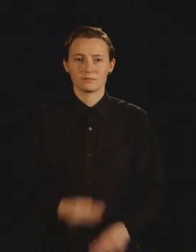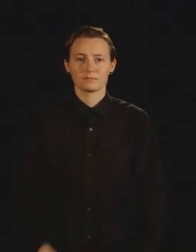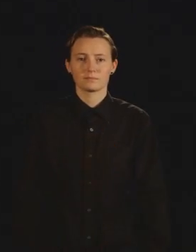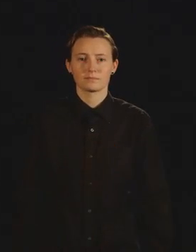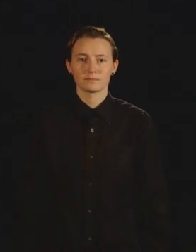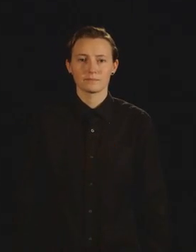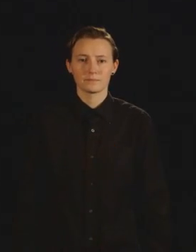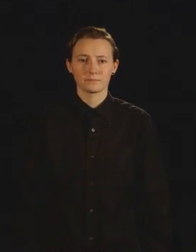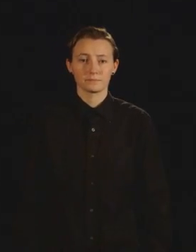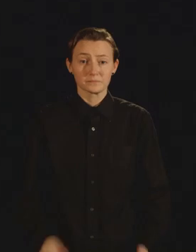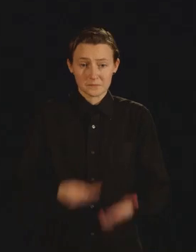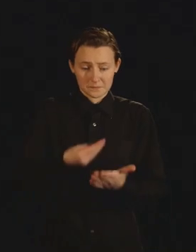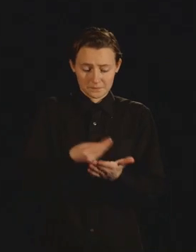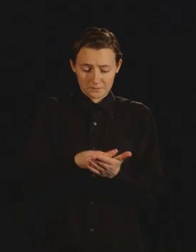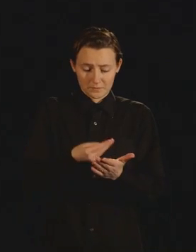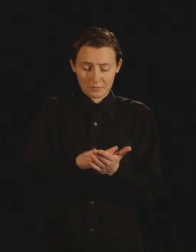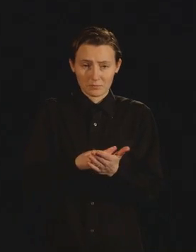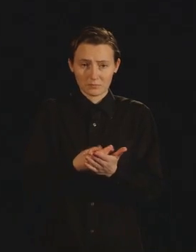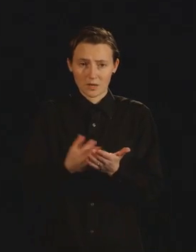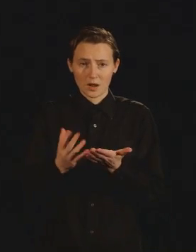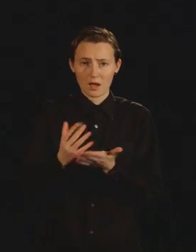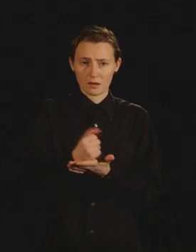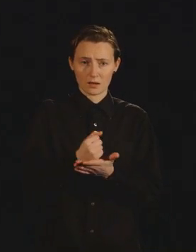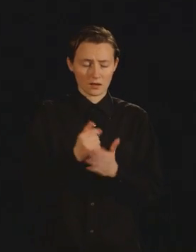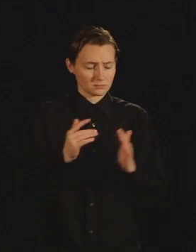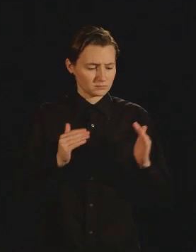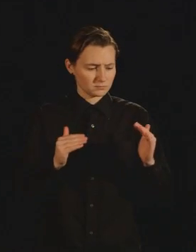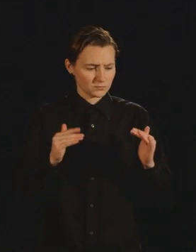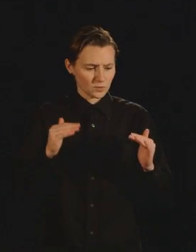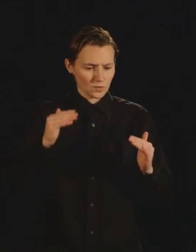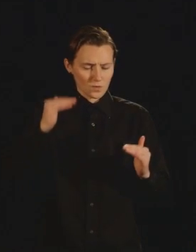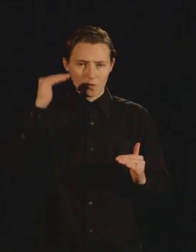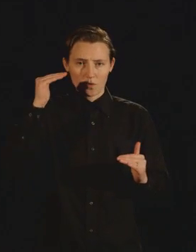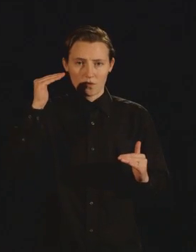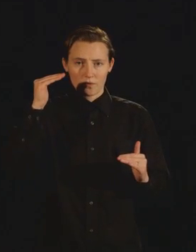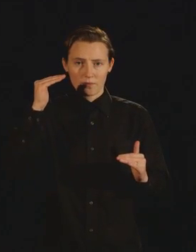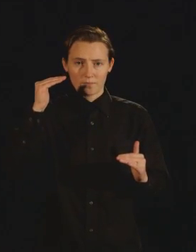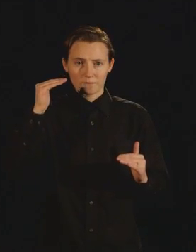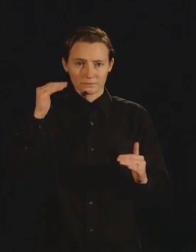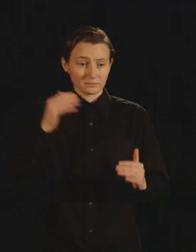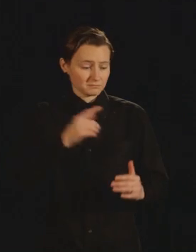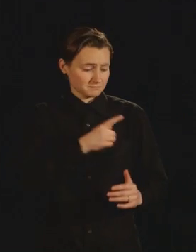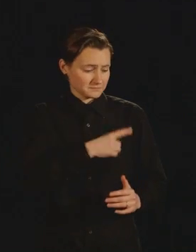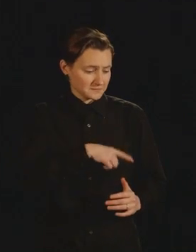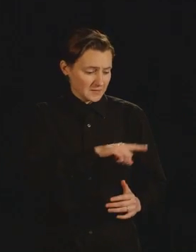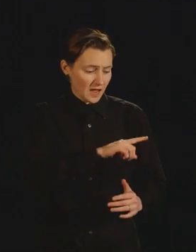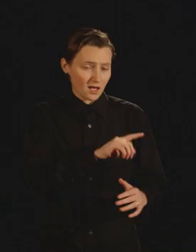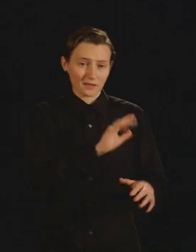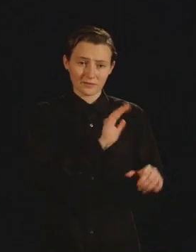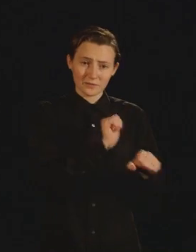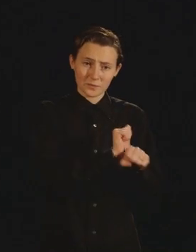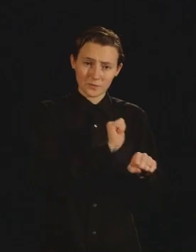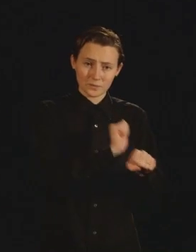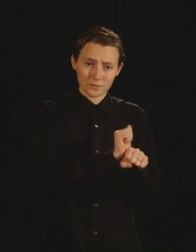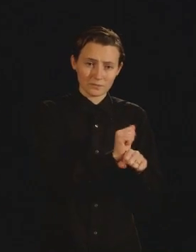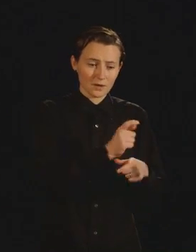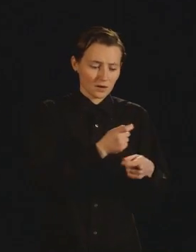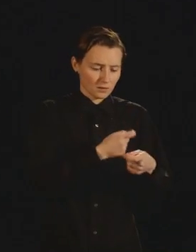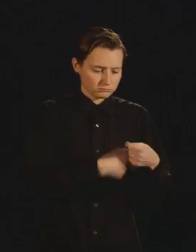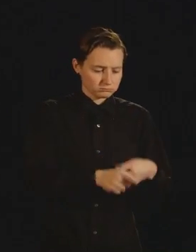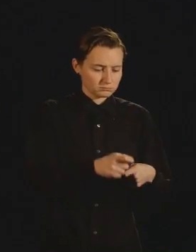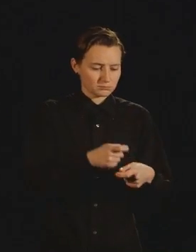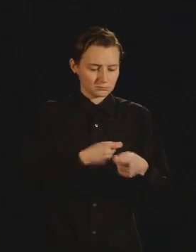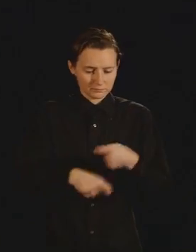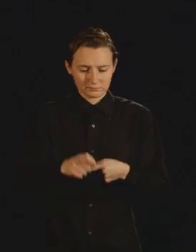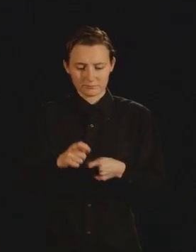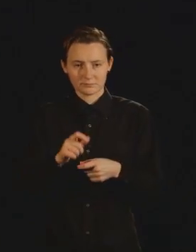math. The wealth gap is increasing exponentially for men, particularly as unskilled